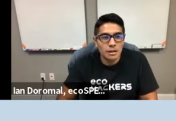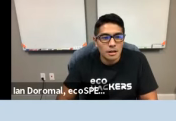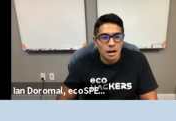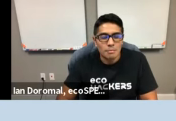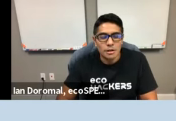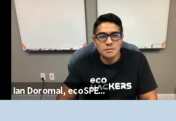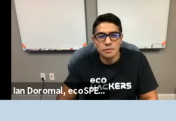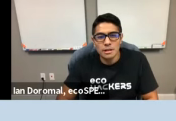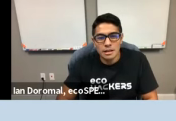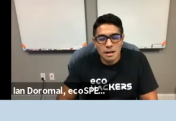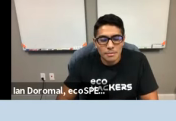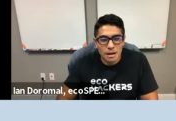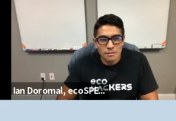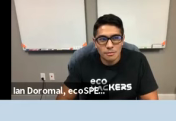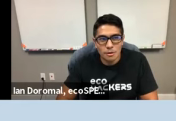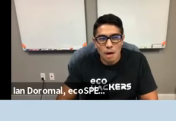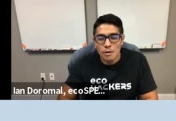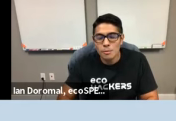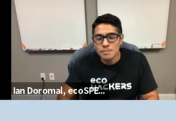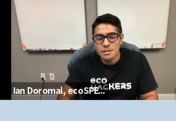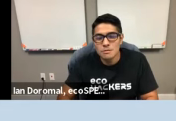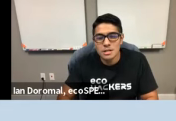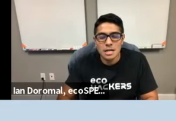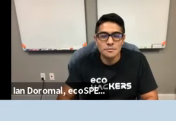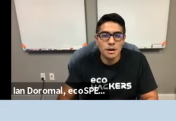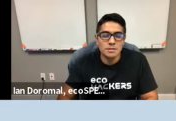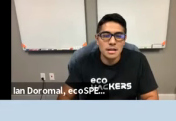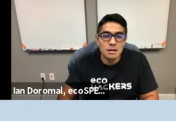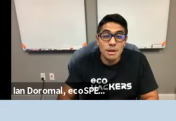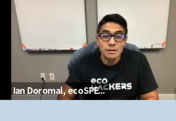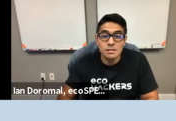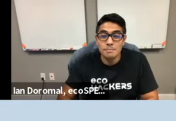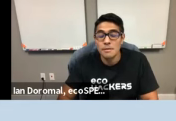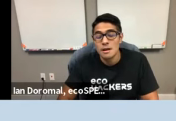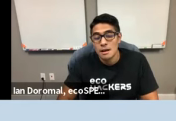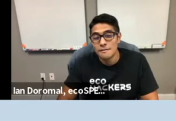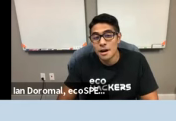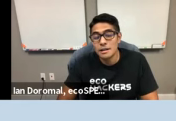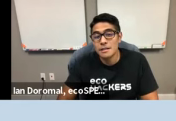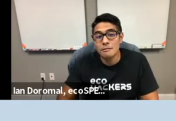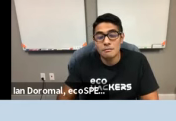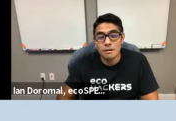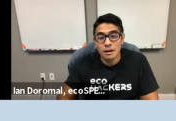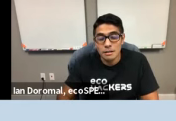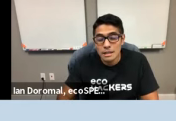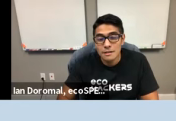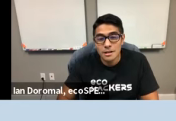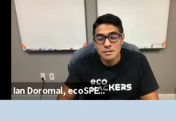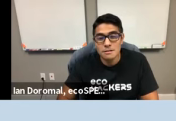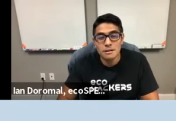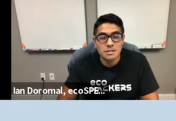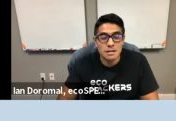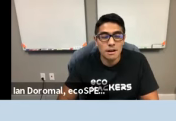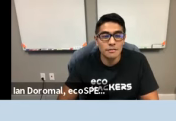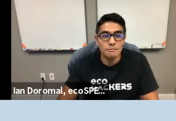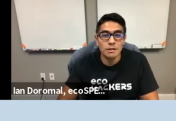company. But it's really come down, why we've been so successful, I would say, is our mentorship and finding that lead